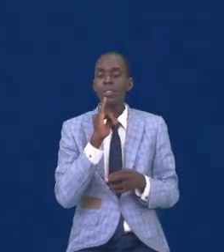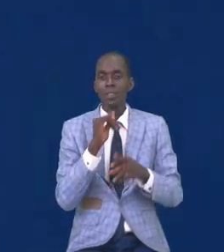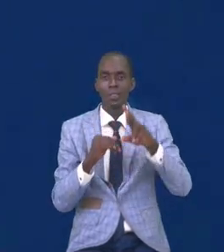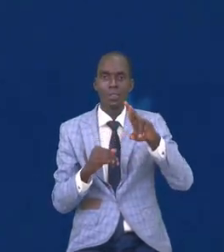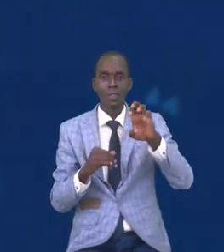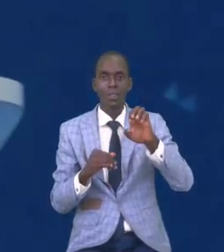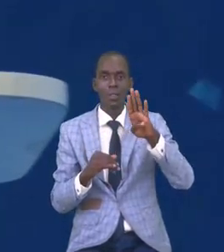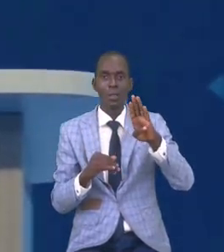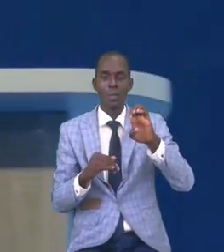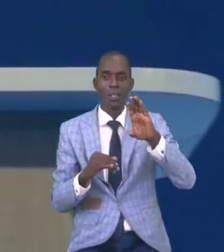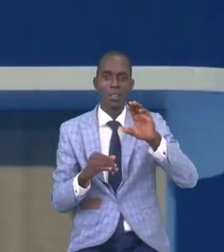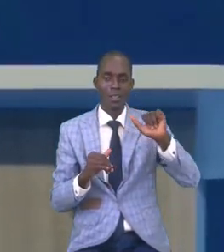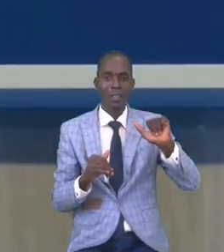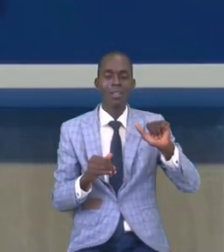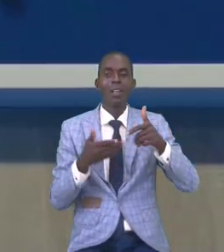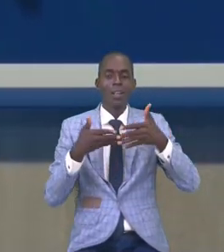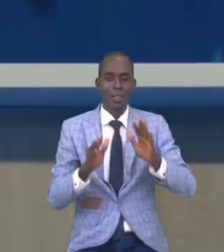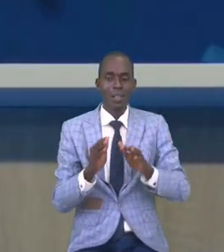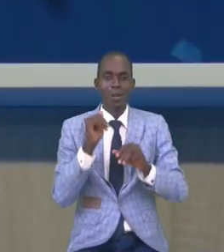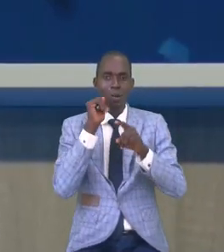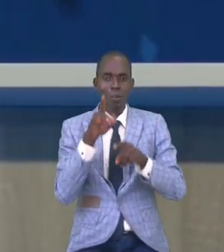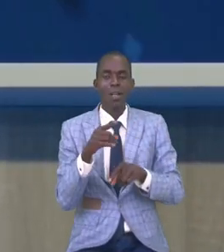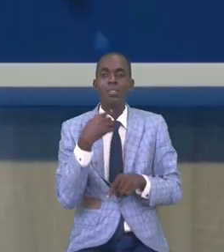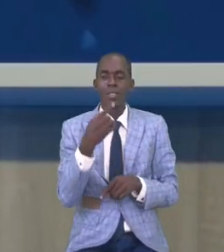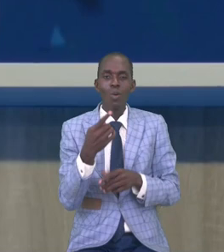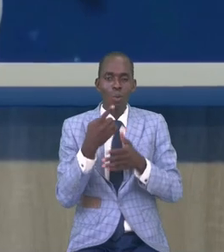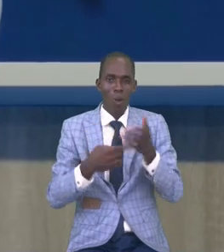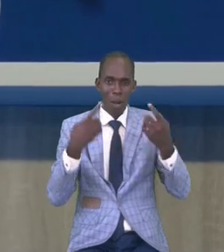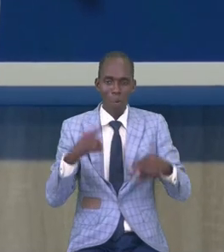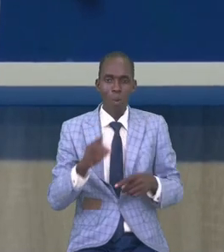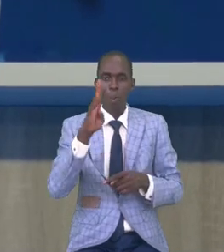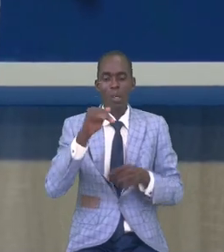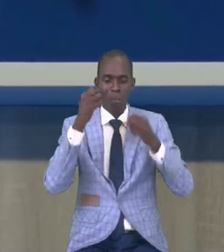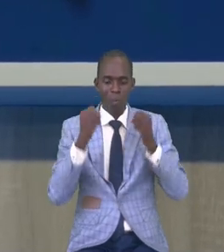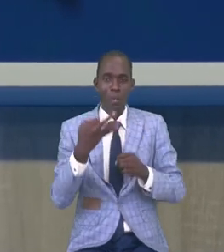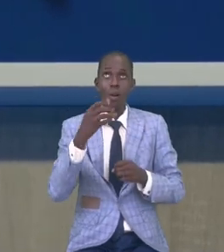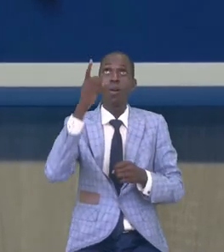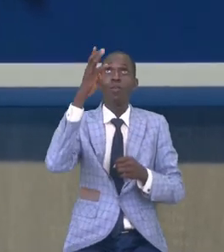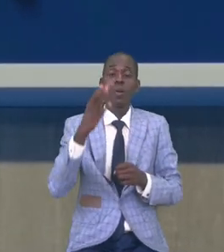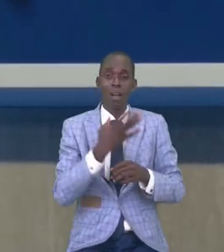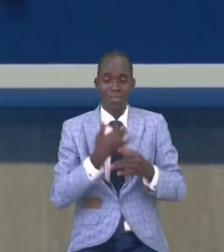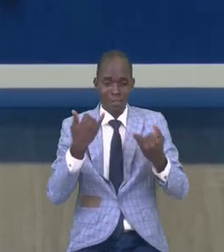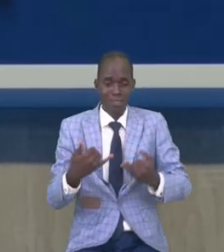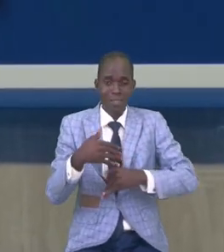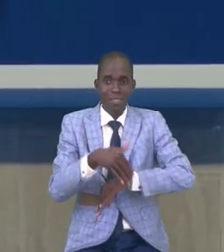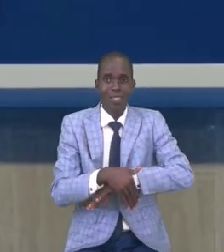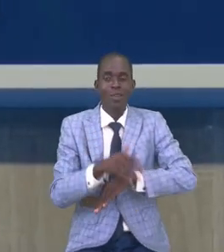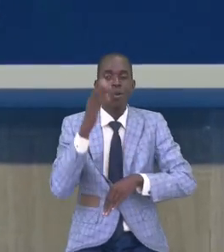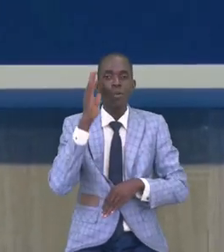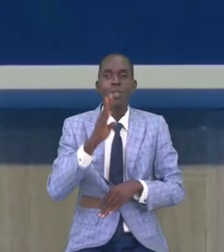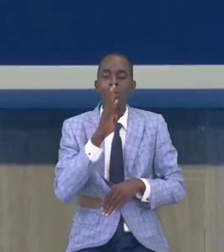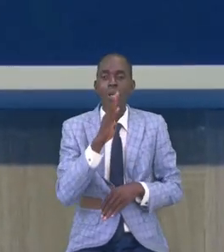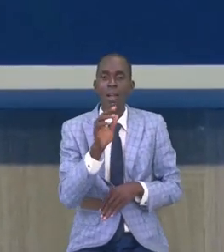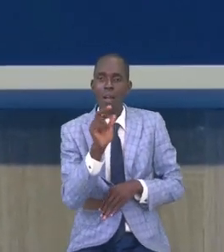what happened by the power of God. And tonight will be a